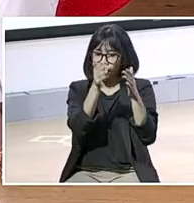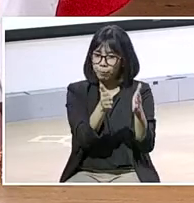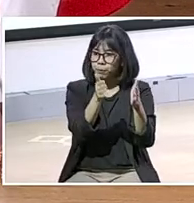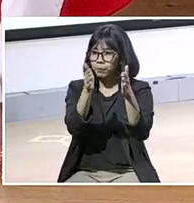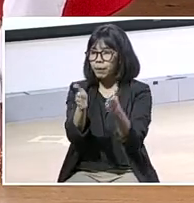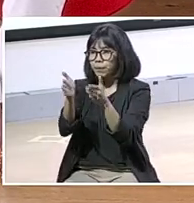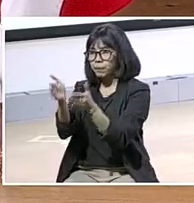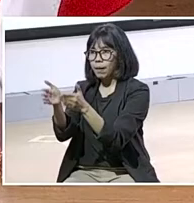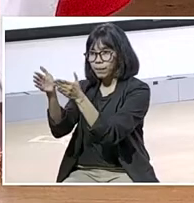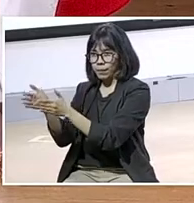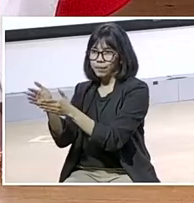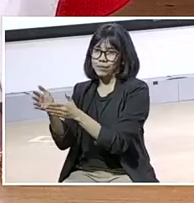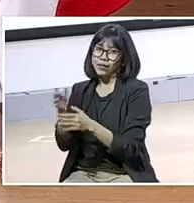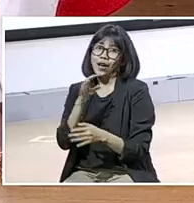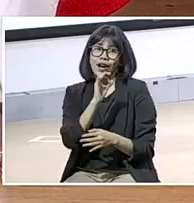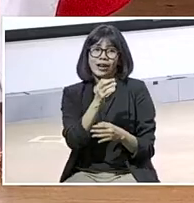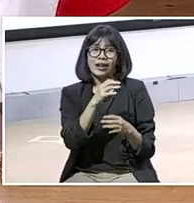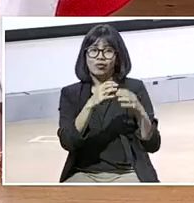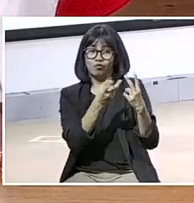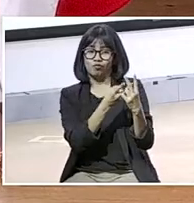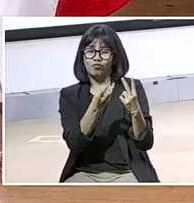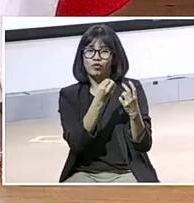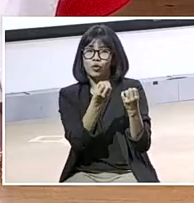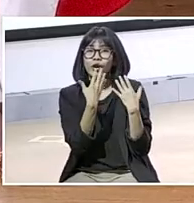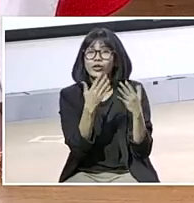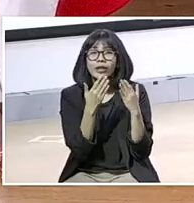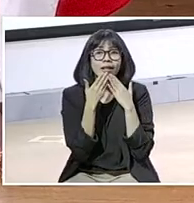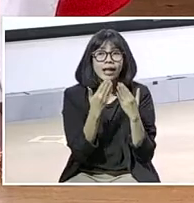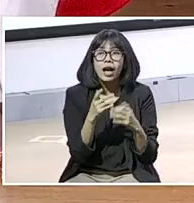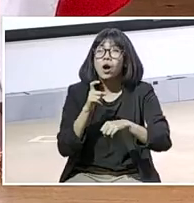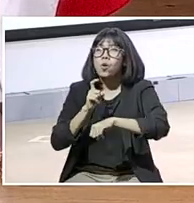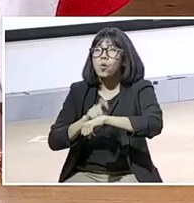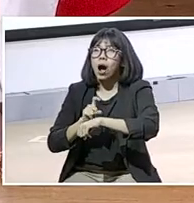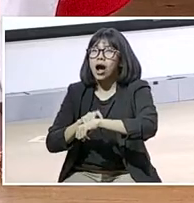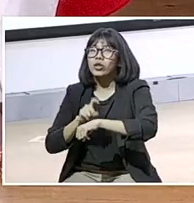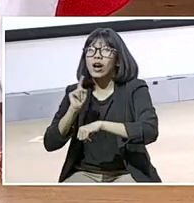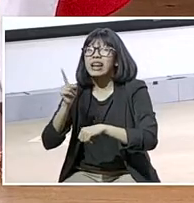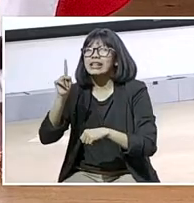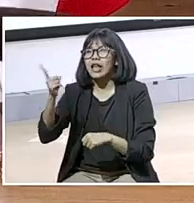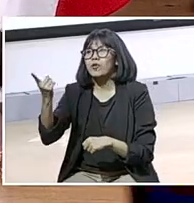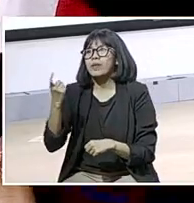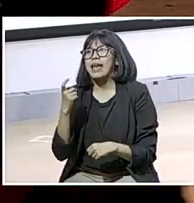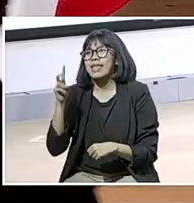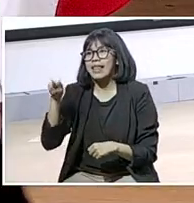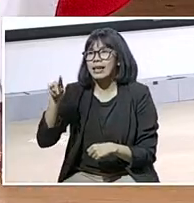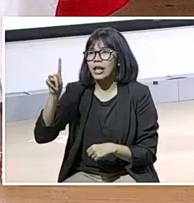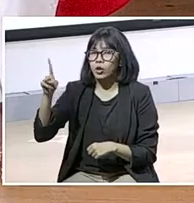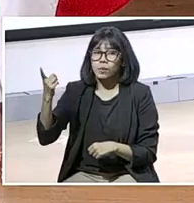actually achieve your goals in life. Thank you very much, guys. We still have time for a couple more. One more question.